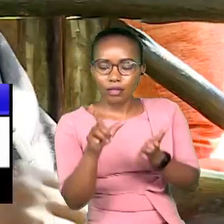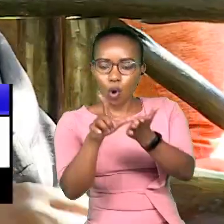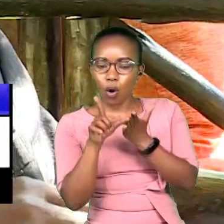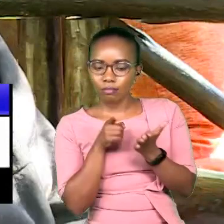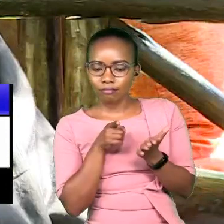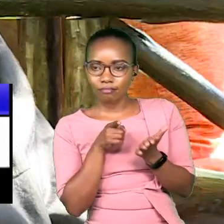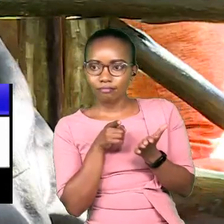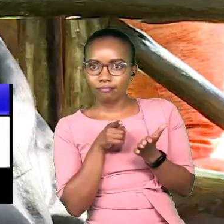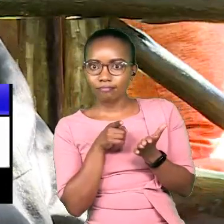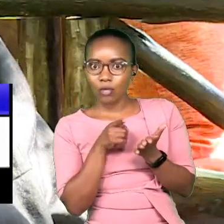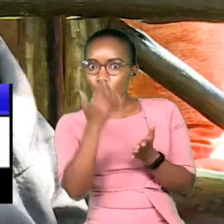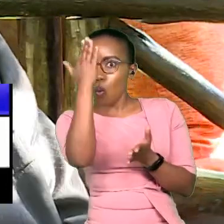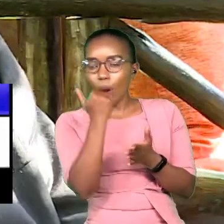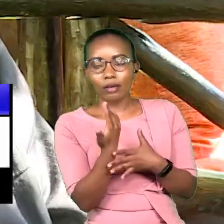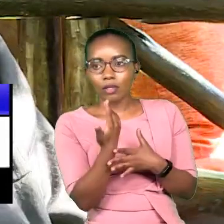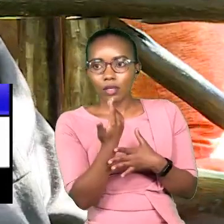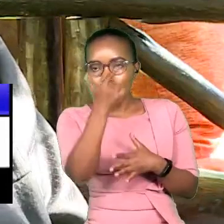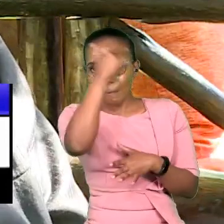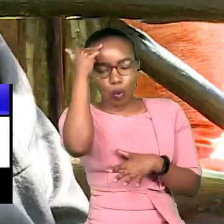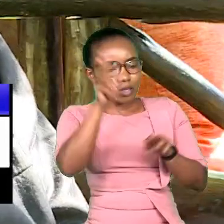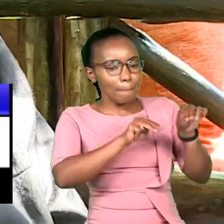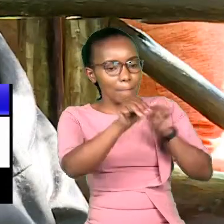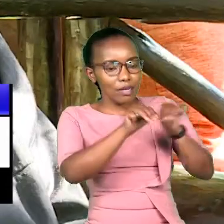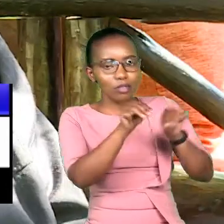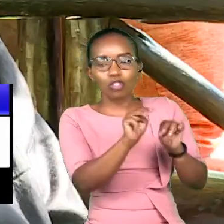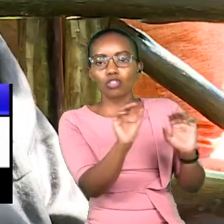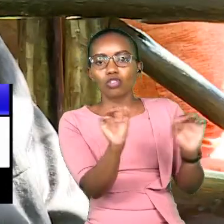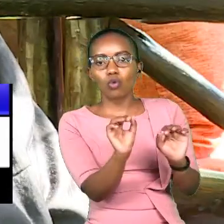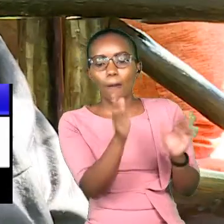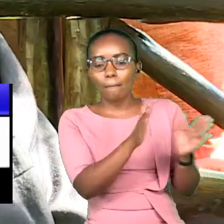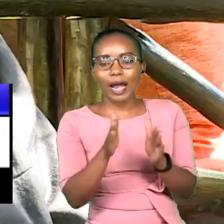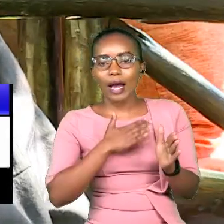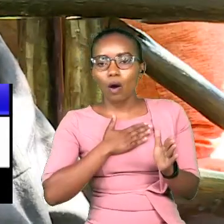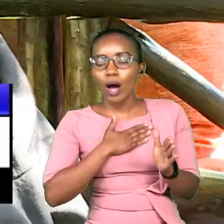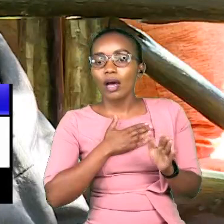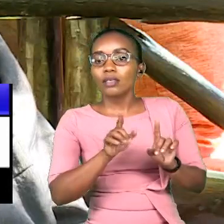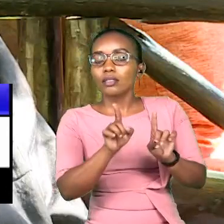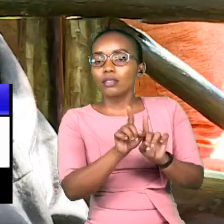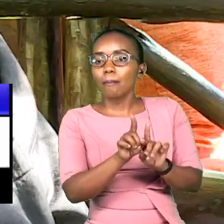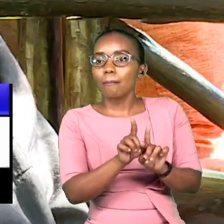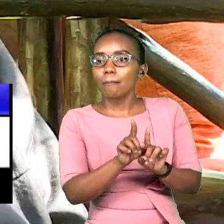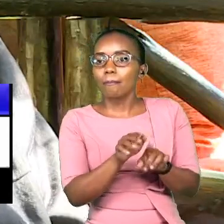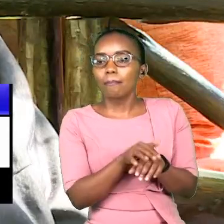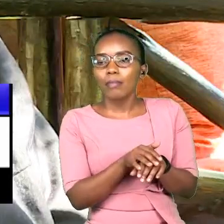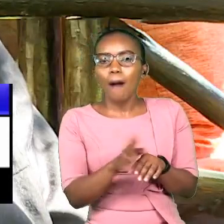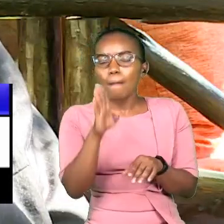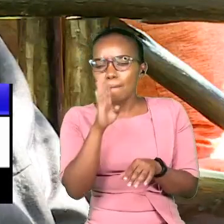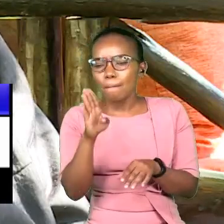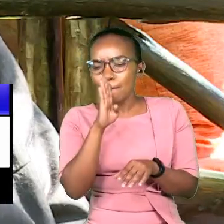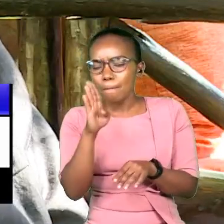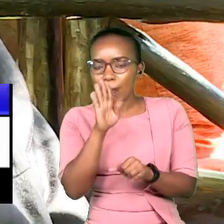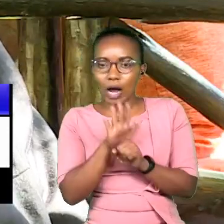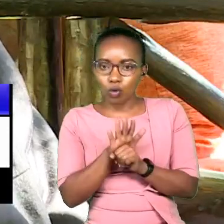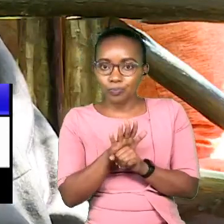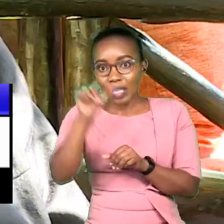is primarily because of mismanagement of our planning, but also because of wanton borrowing. So the